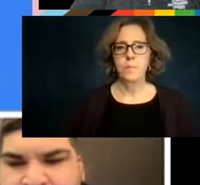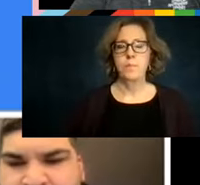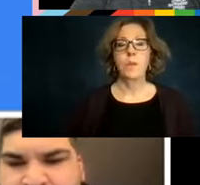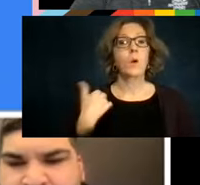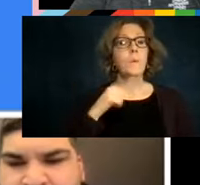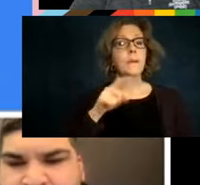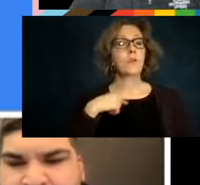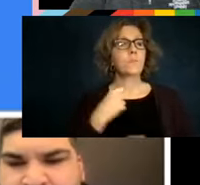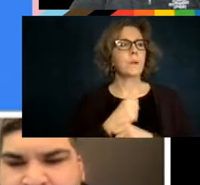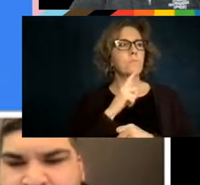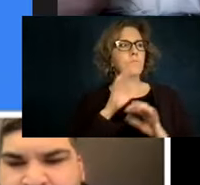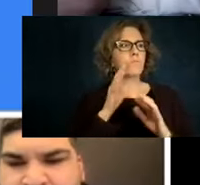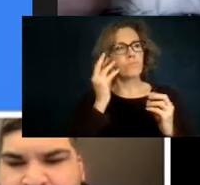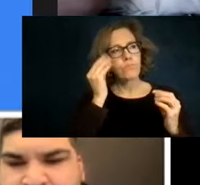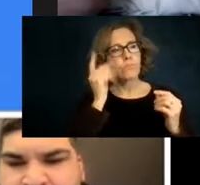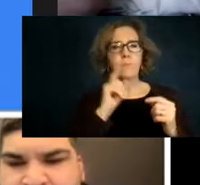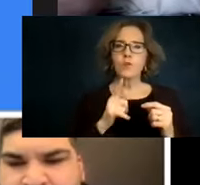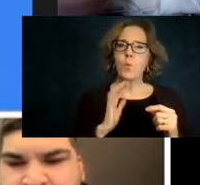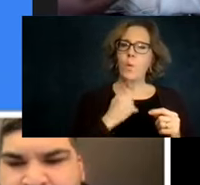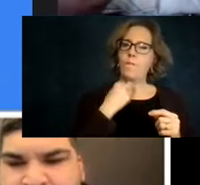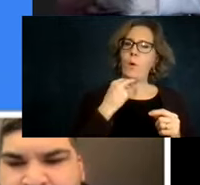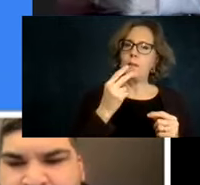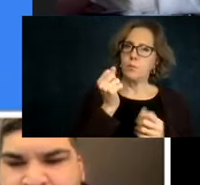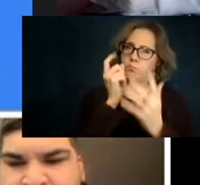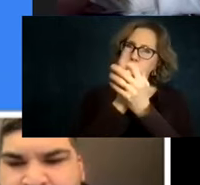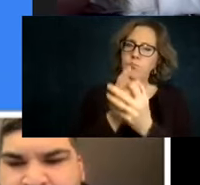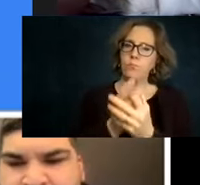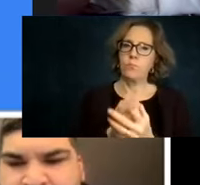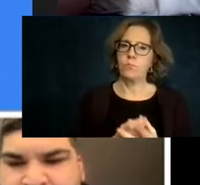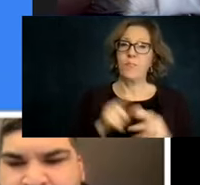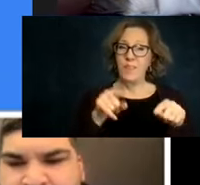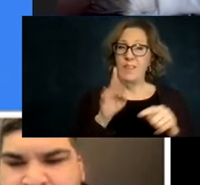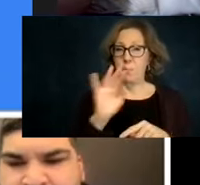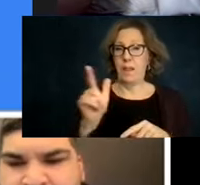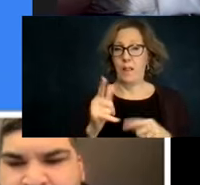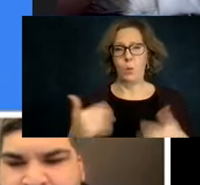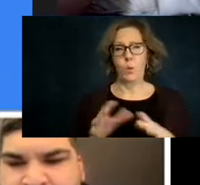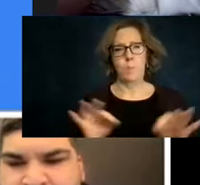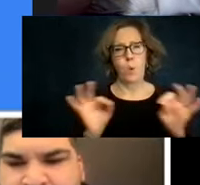heard, because this bill is a very important bill, because we